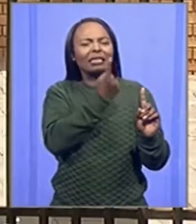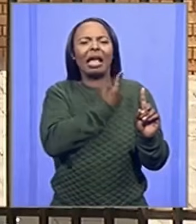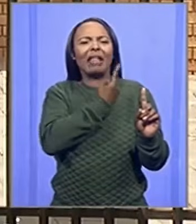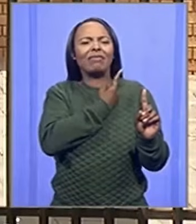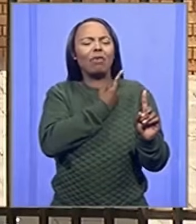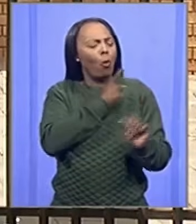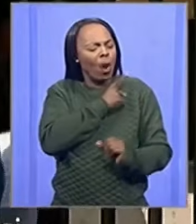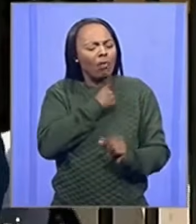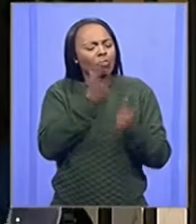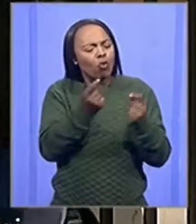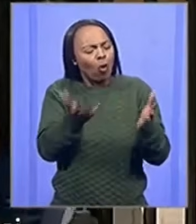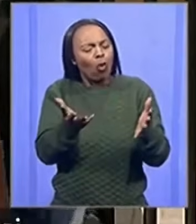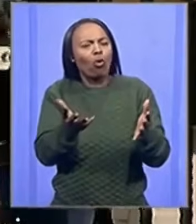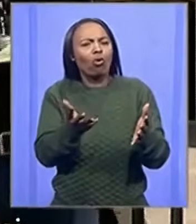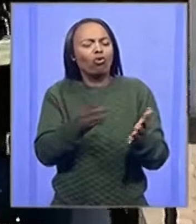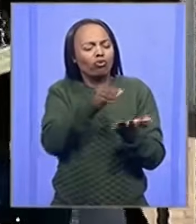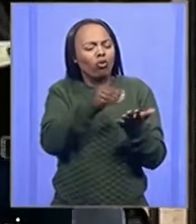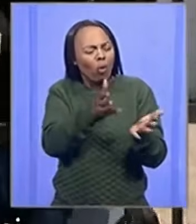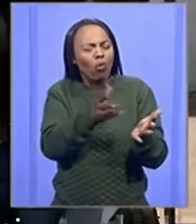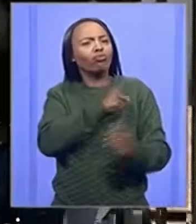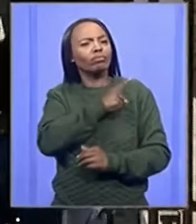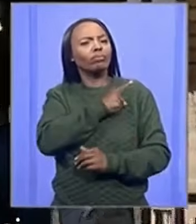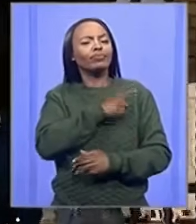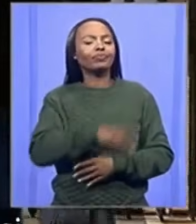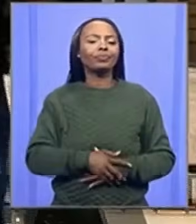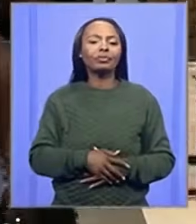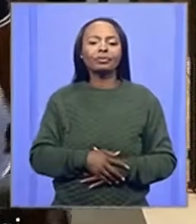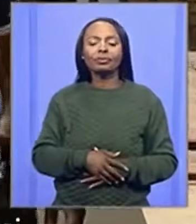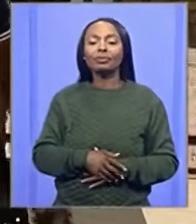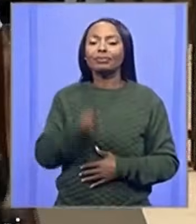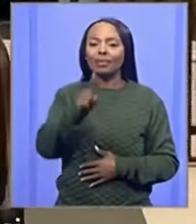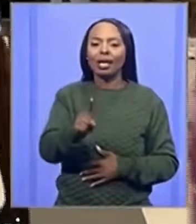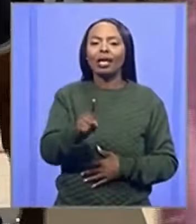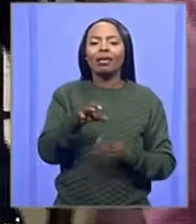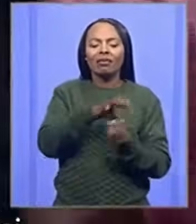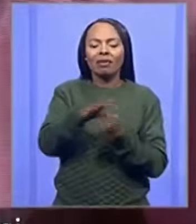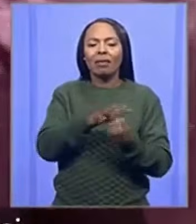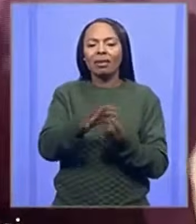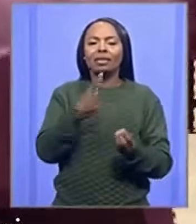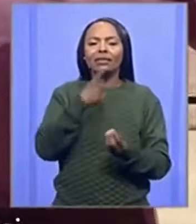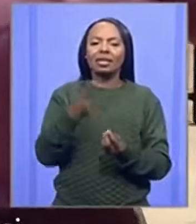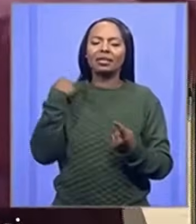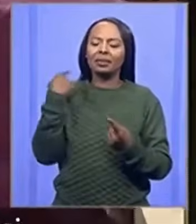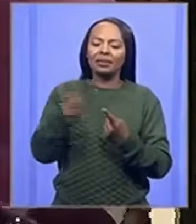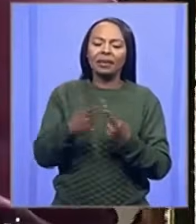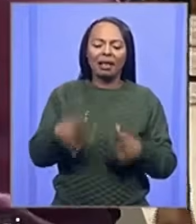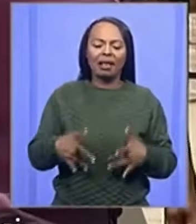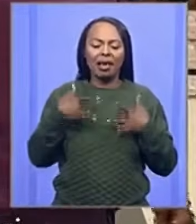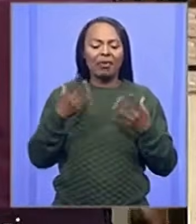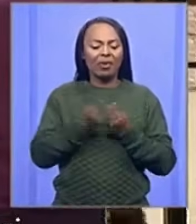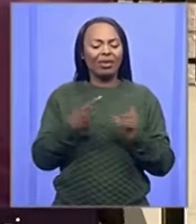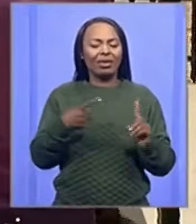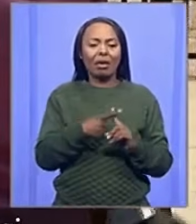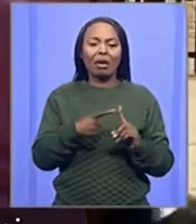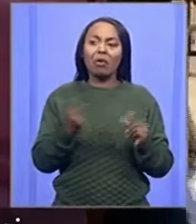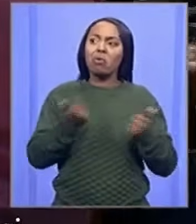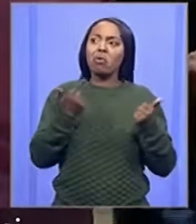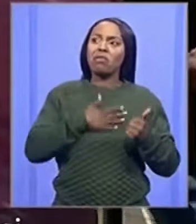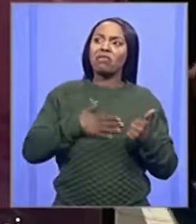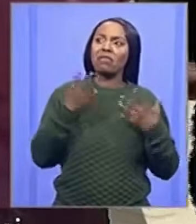yana. Bangwe ba losika la ga Setshwantsho ba bana ba sa tshele monate le mmelaelwa. Jaaka family